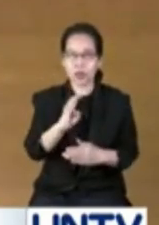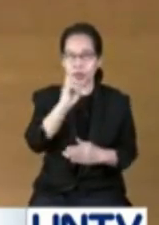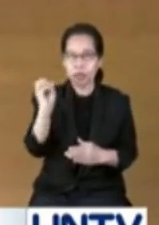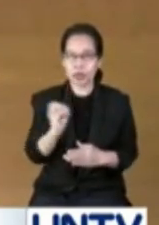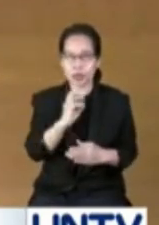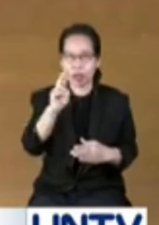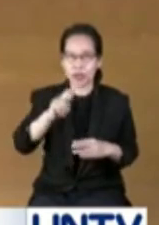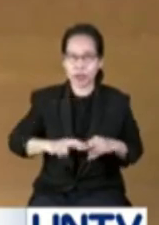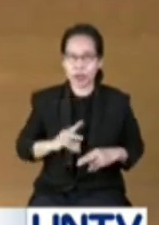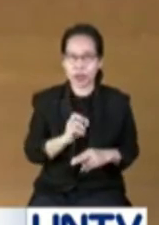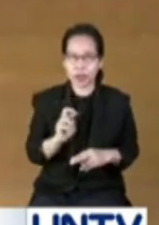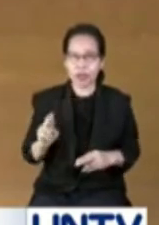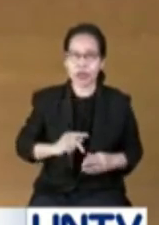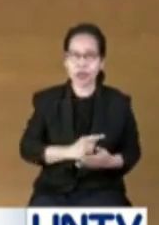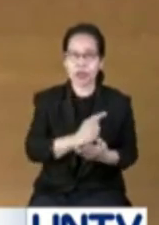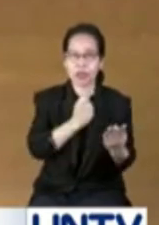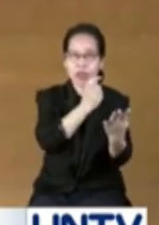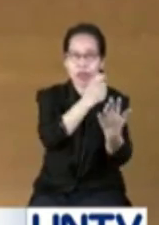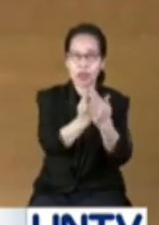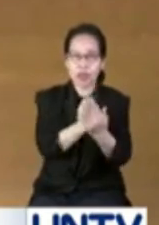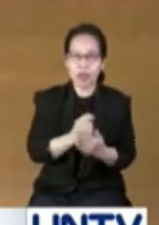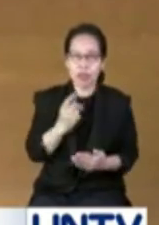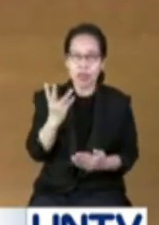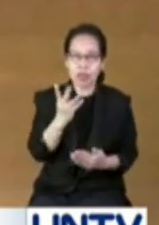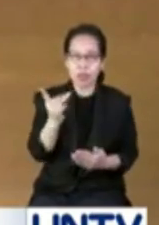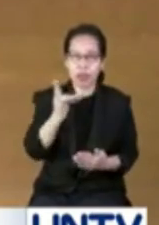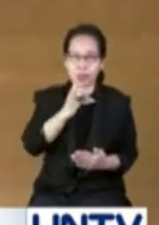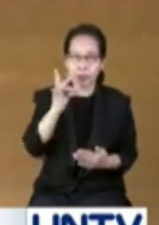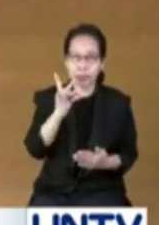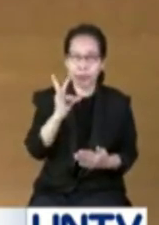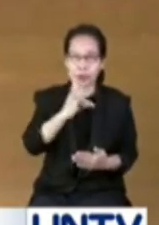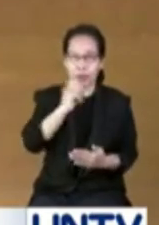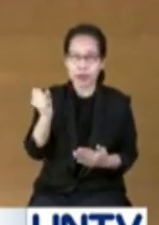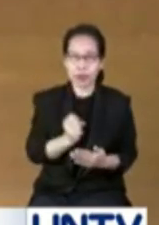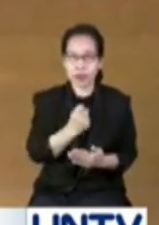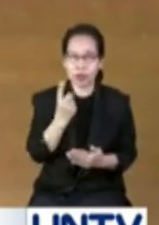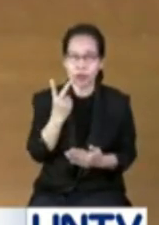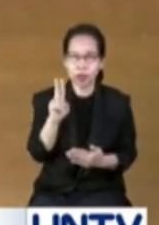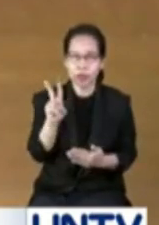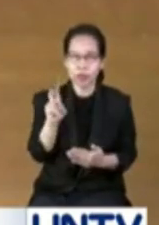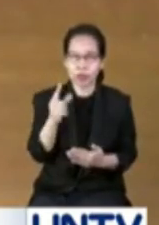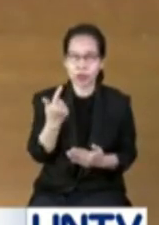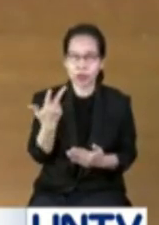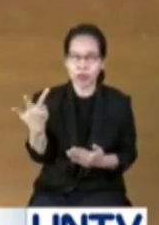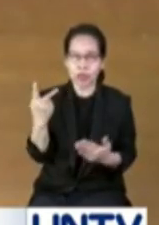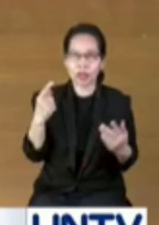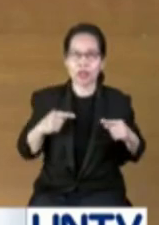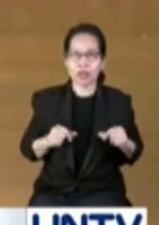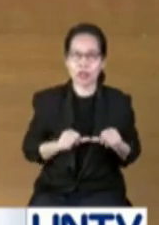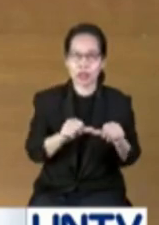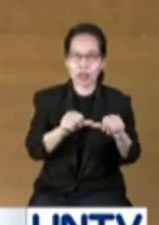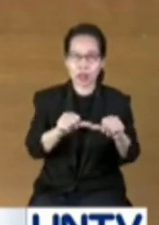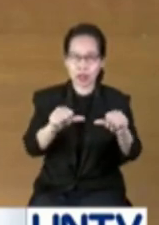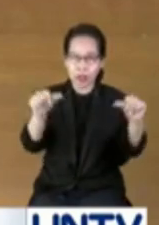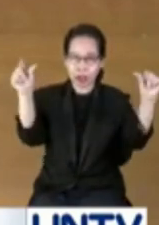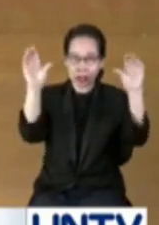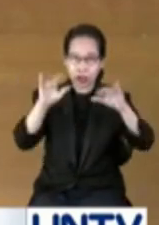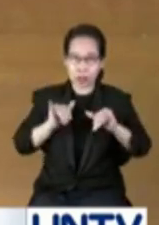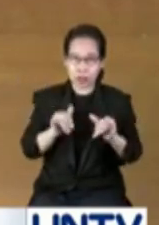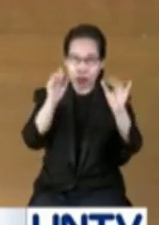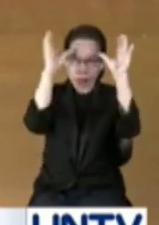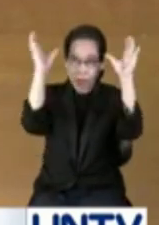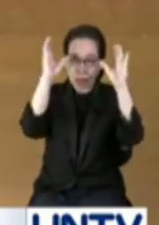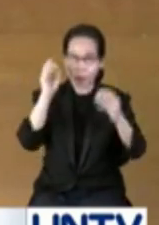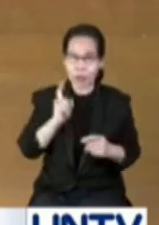of 6-7% for 2023. We are still considered to be amongst the fastest growing